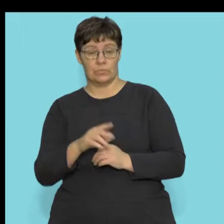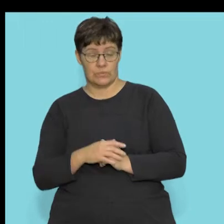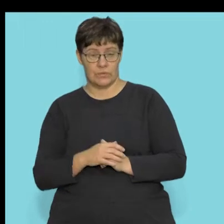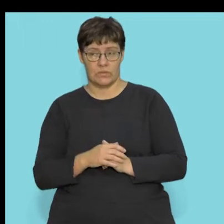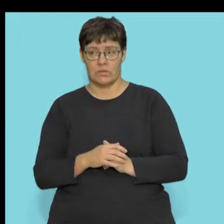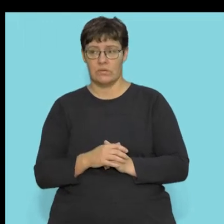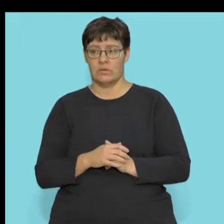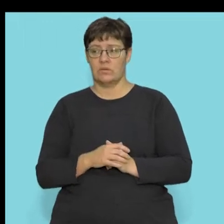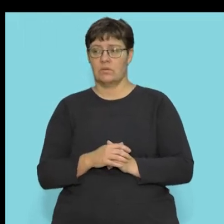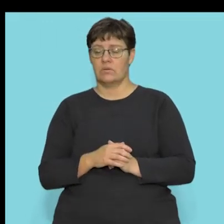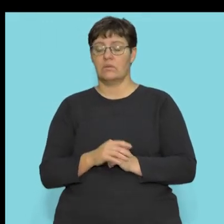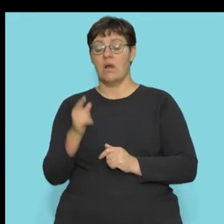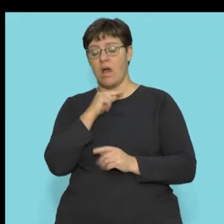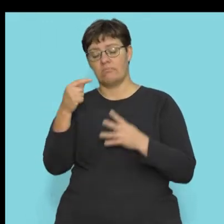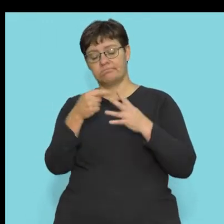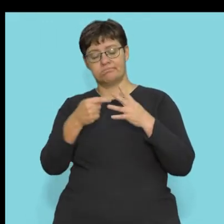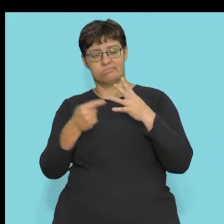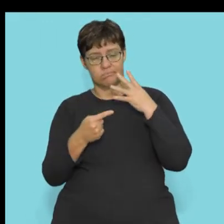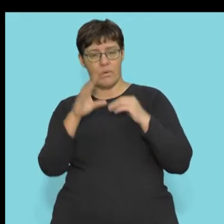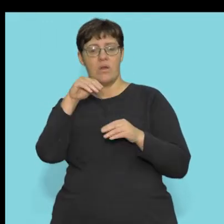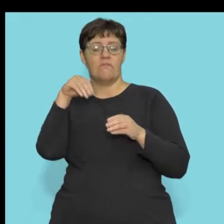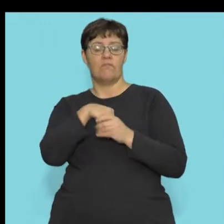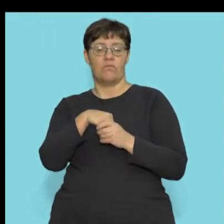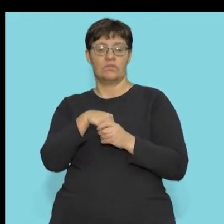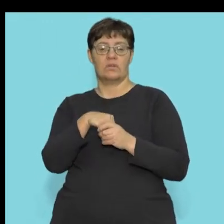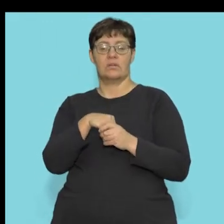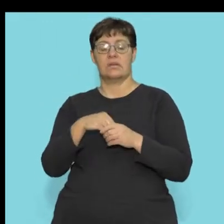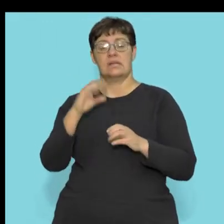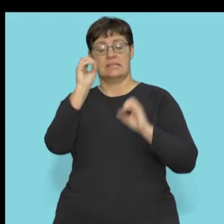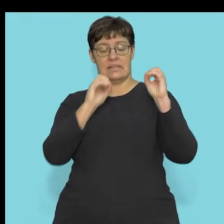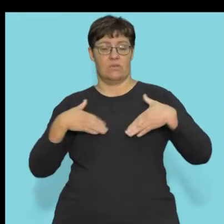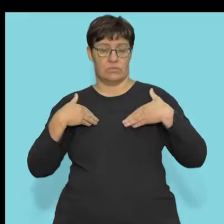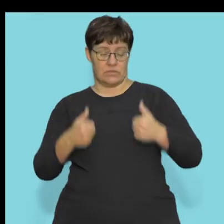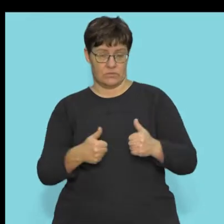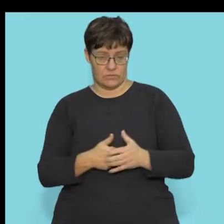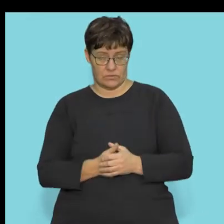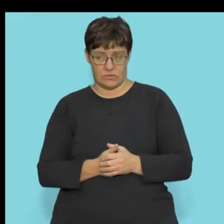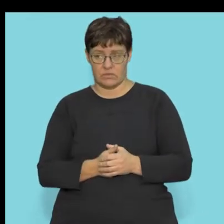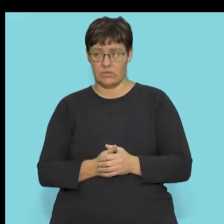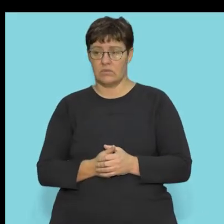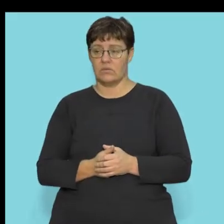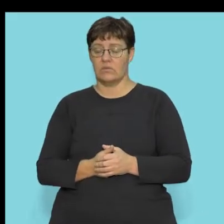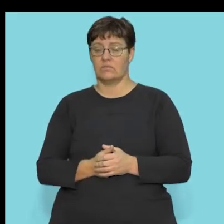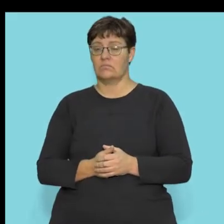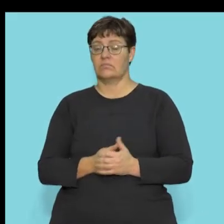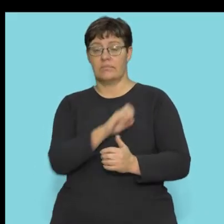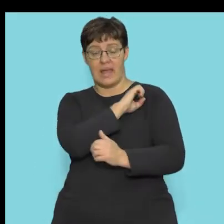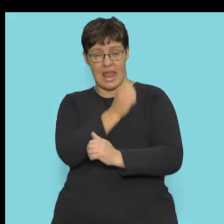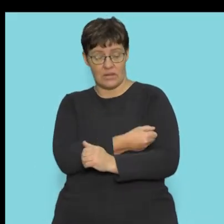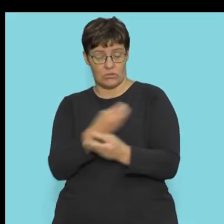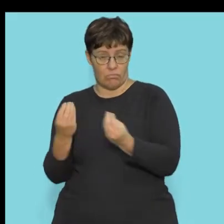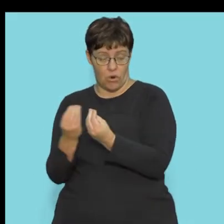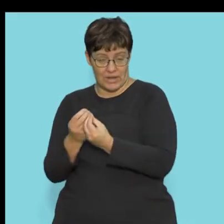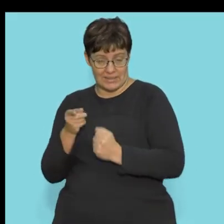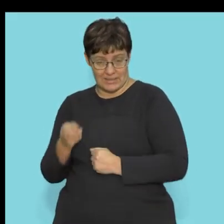The following components are involved in cellular respiration, and we know that energy is the